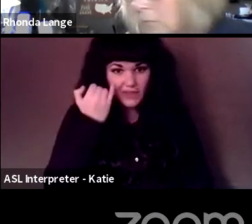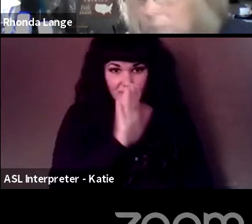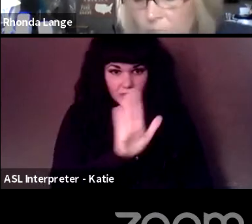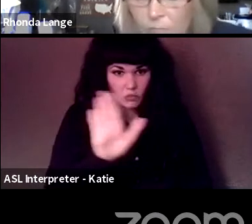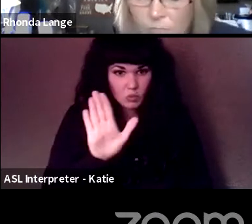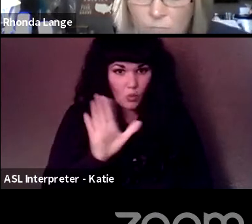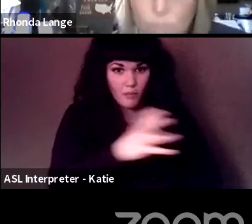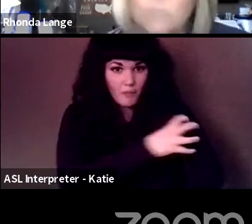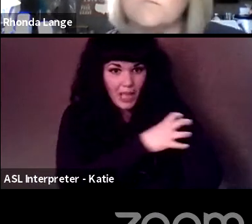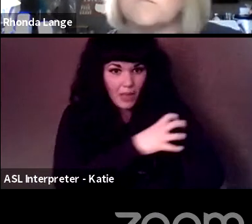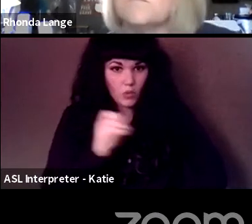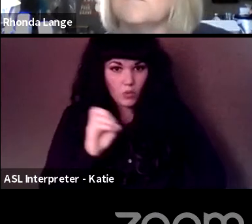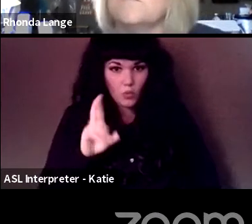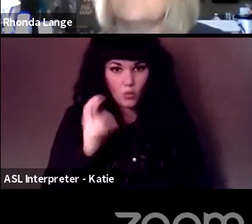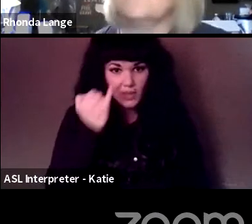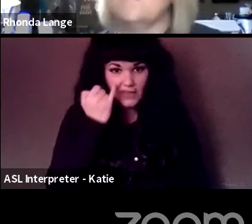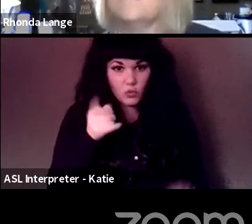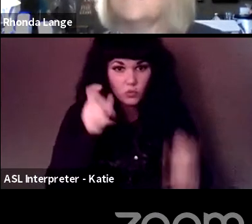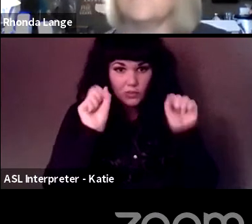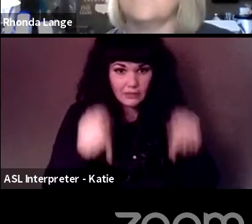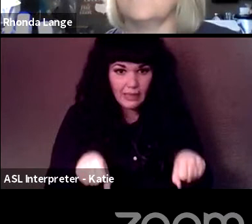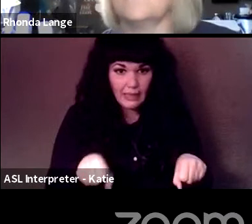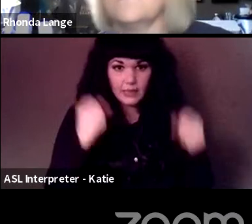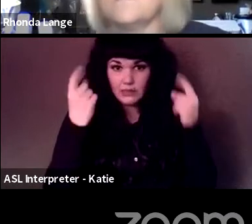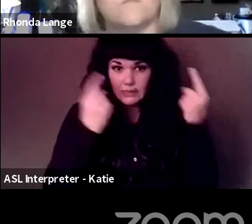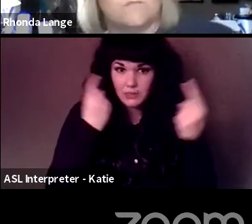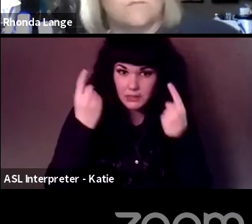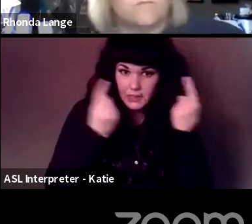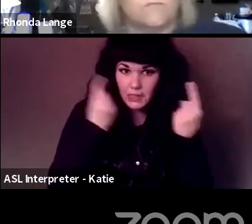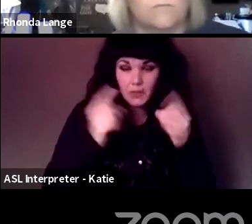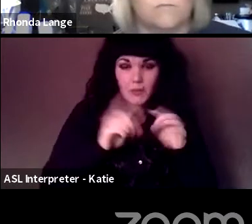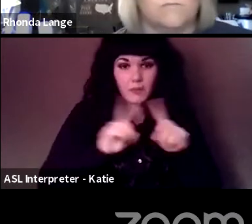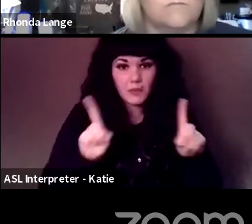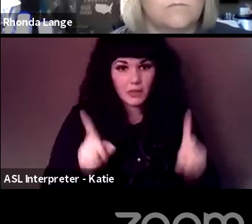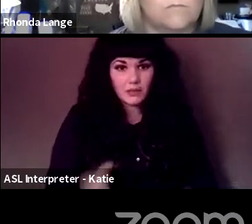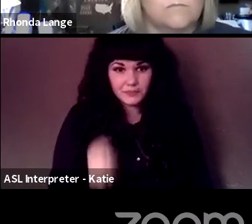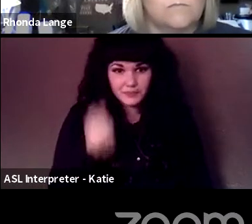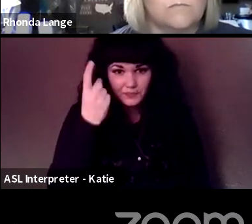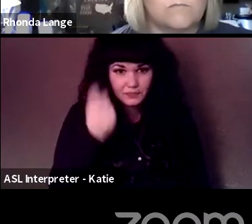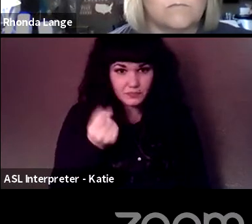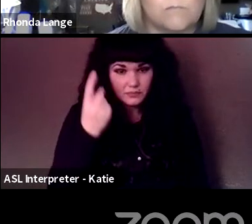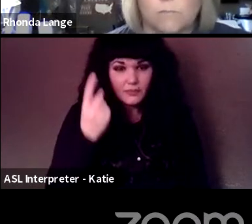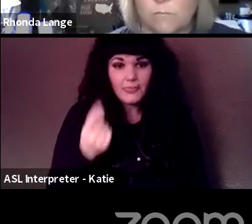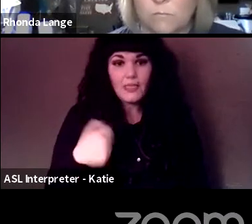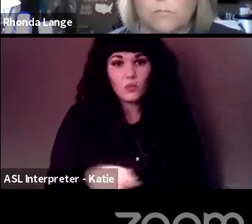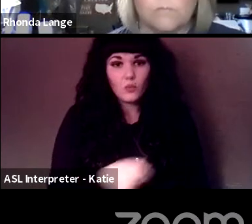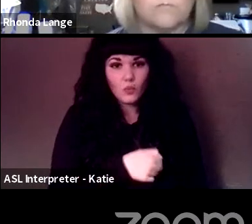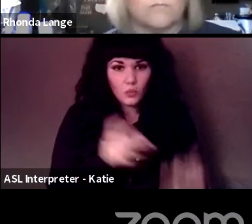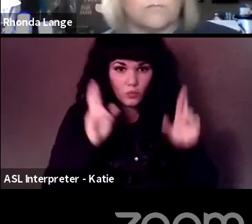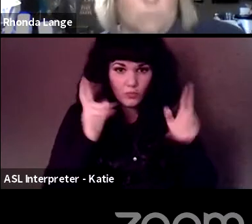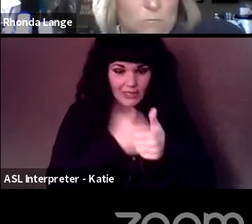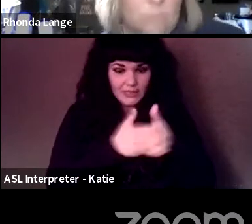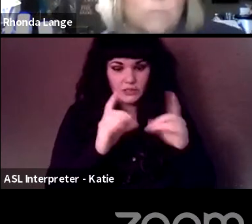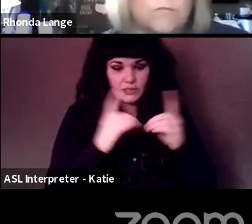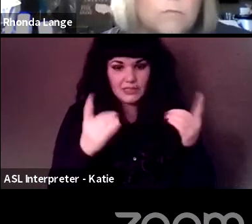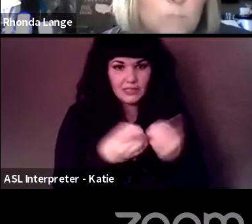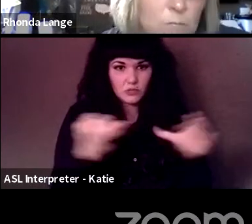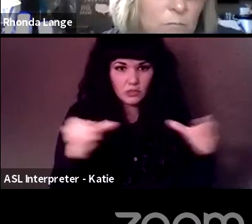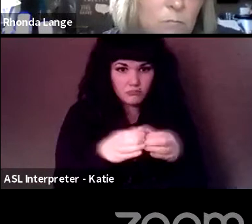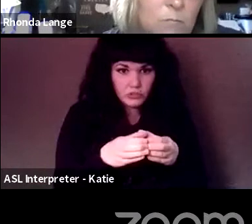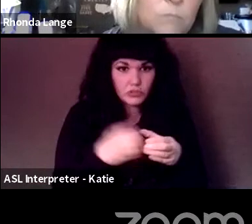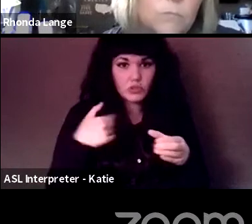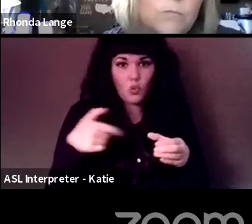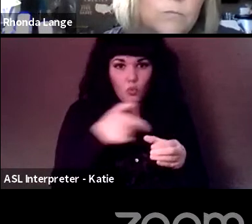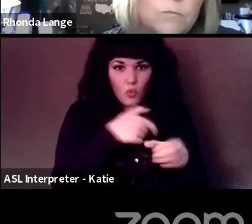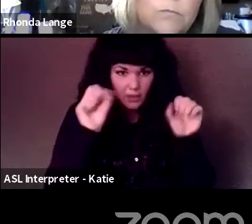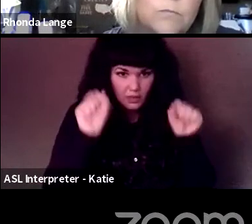but to make sure that the district is so comprised as we can adequately service each one of our constituents.